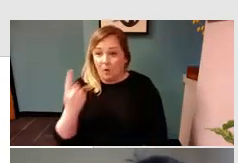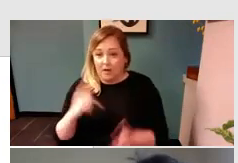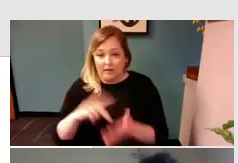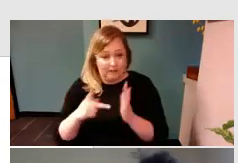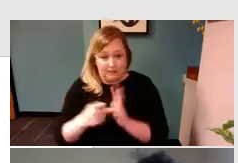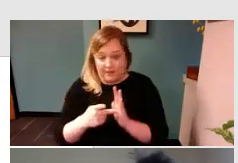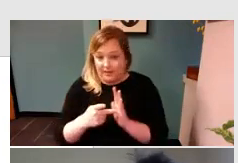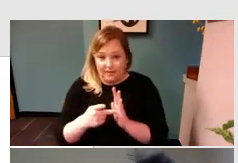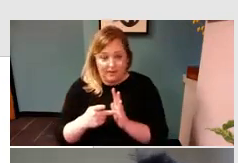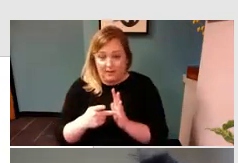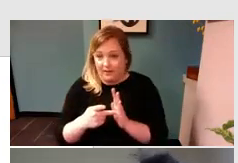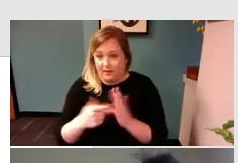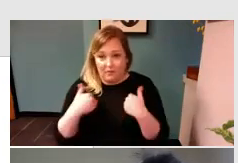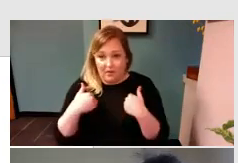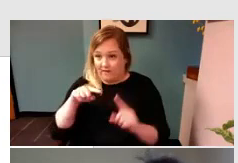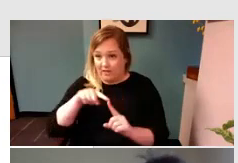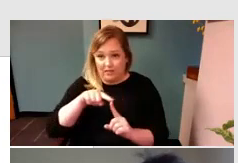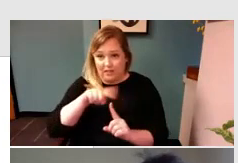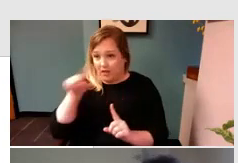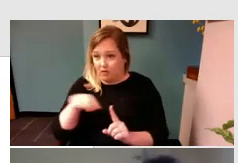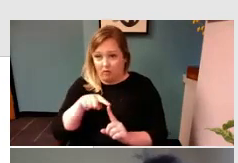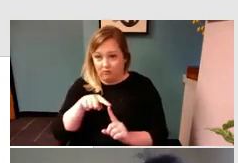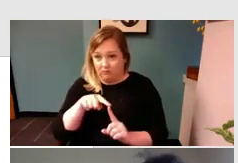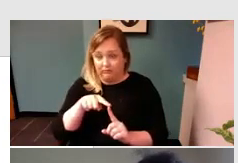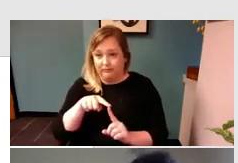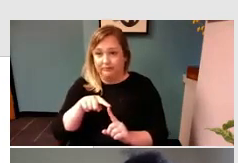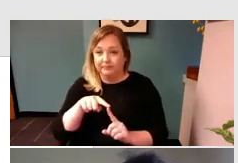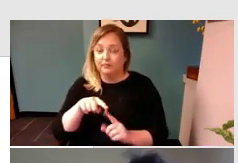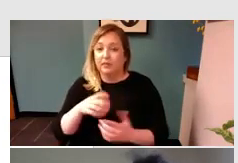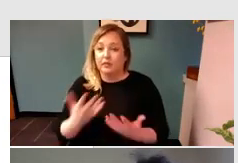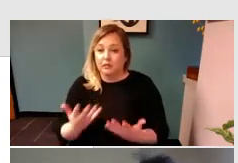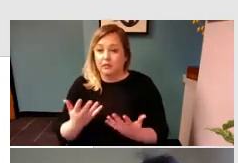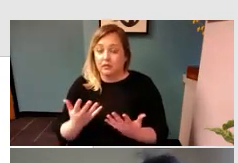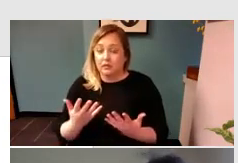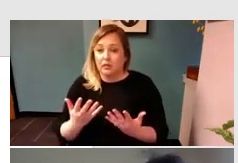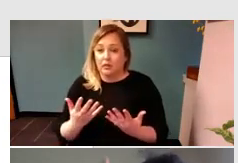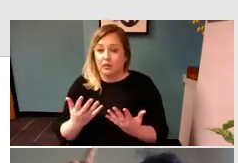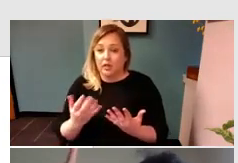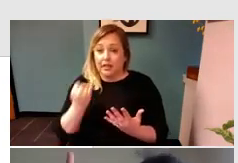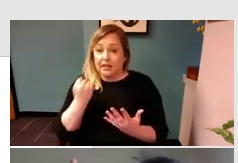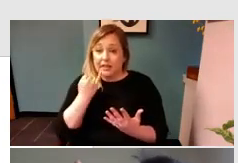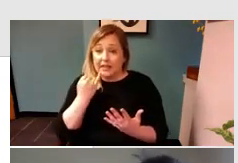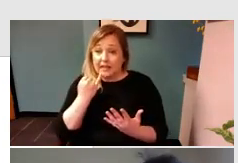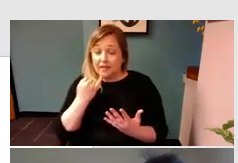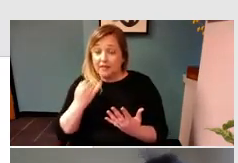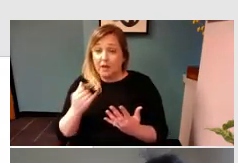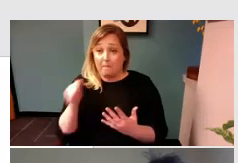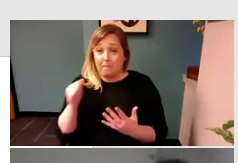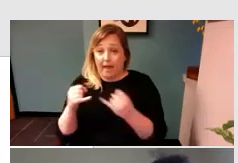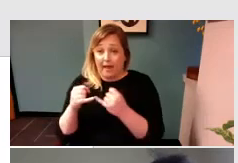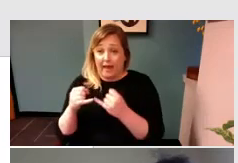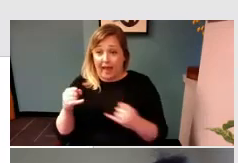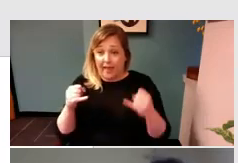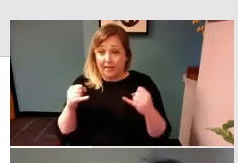cycle. A back edge, when we have a back edge to a particular node that